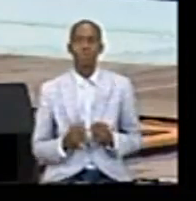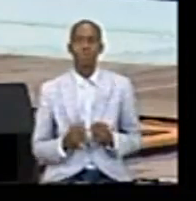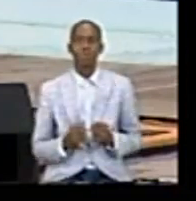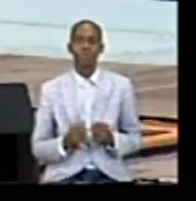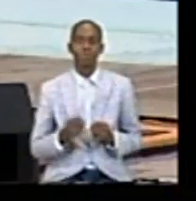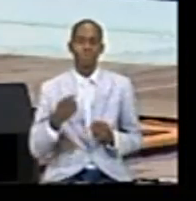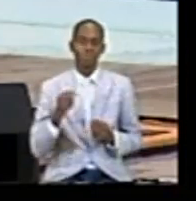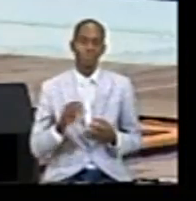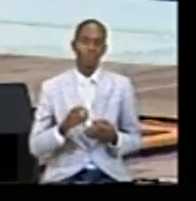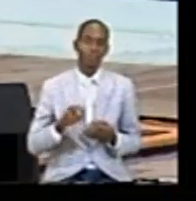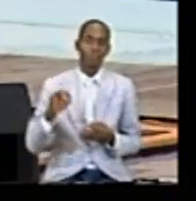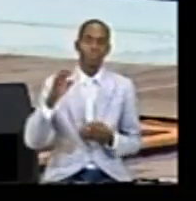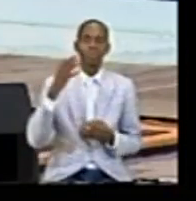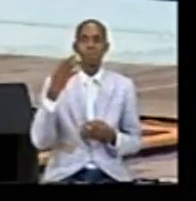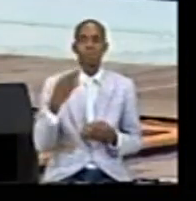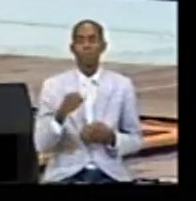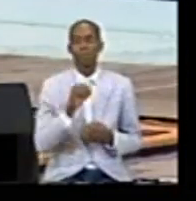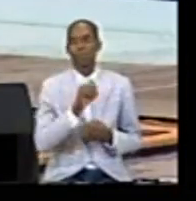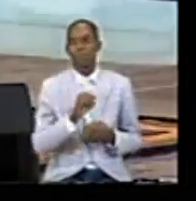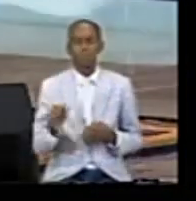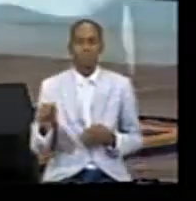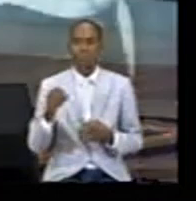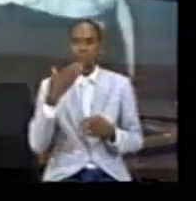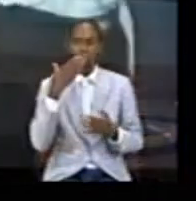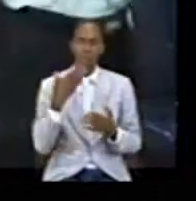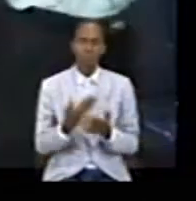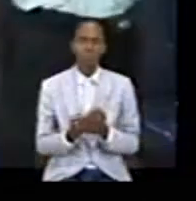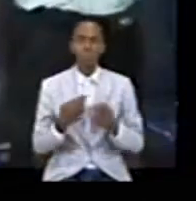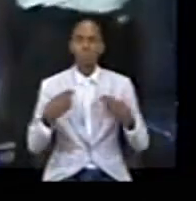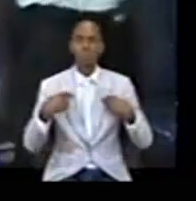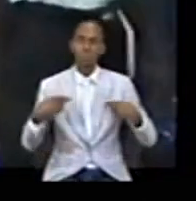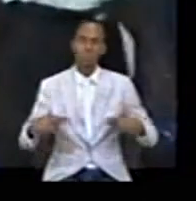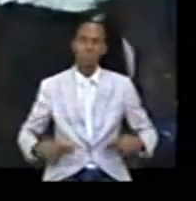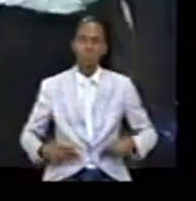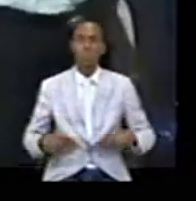the spirit of a sound mind,